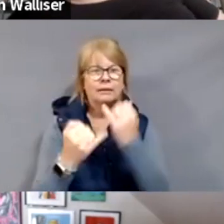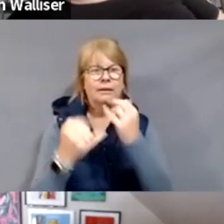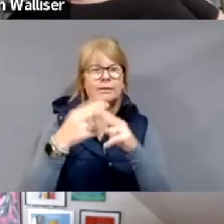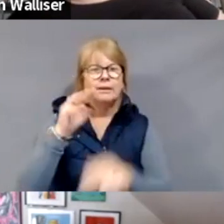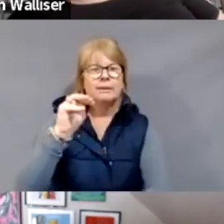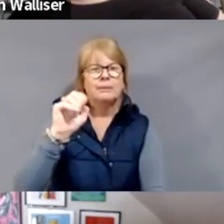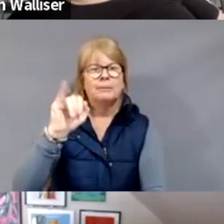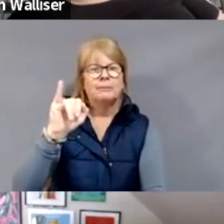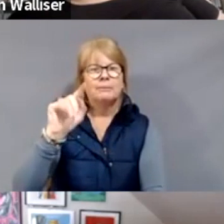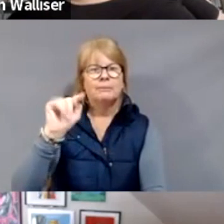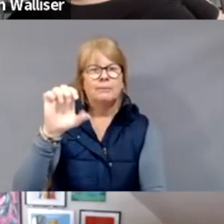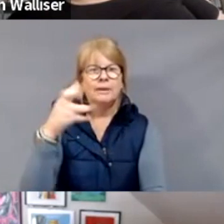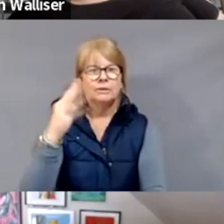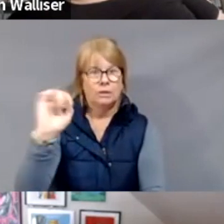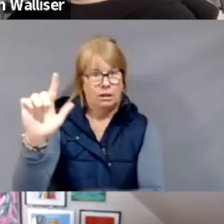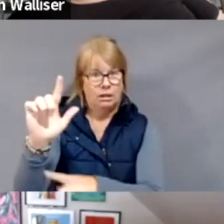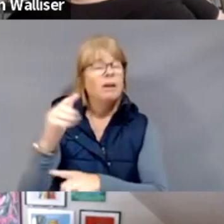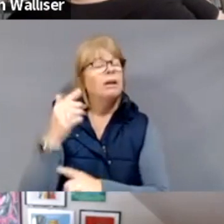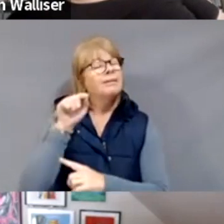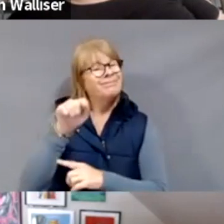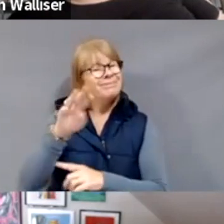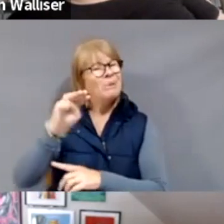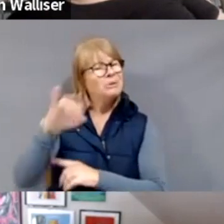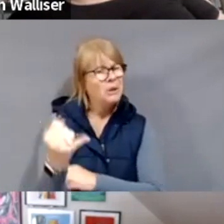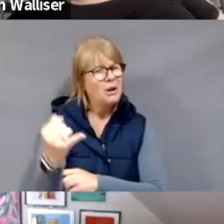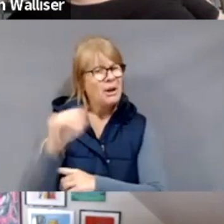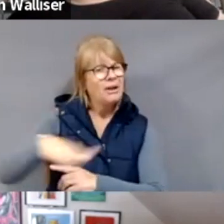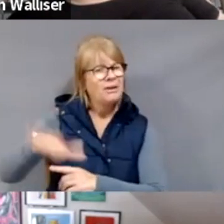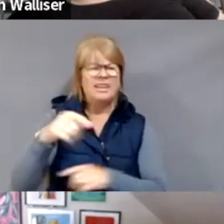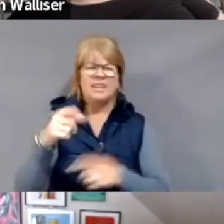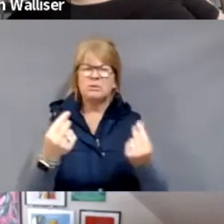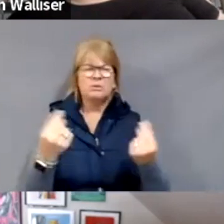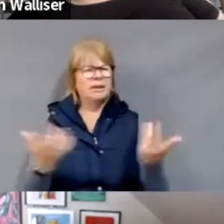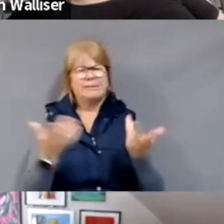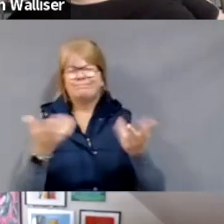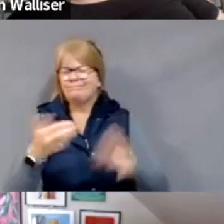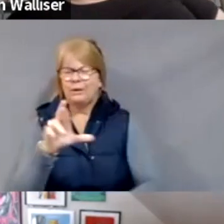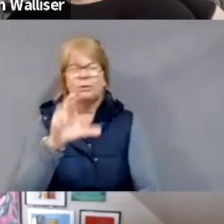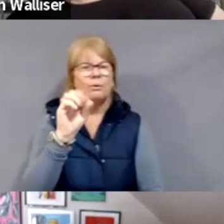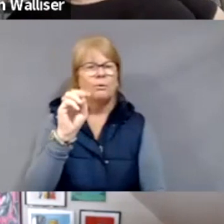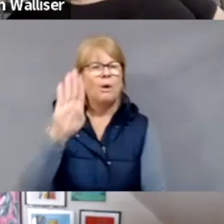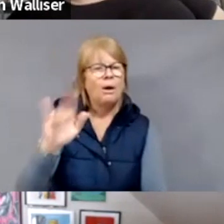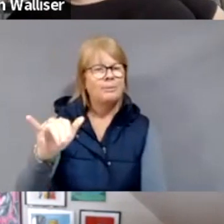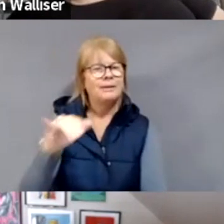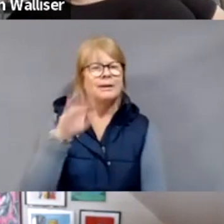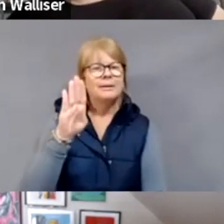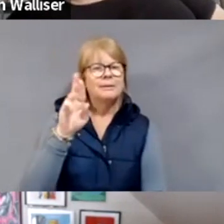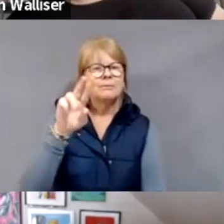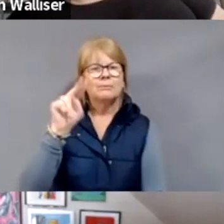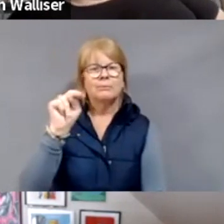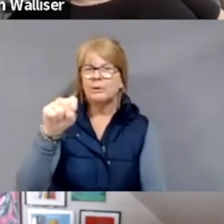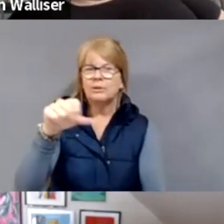Moose Jaw and he was doing a Robbie Burns night or something. It was really wild.